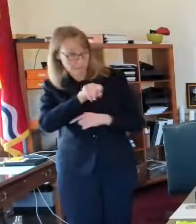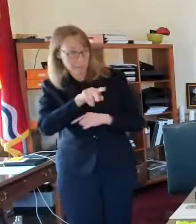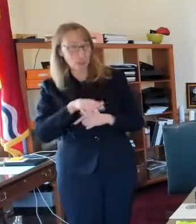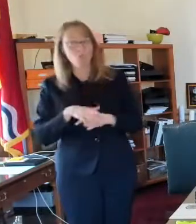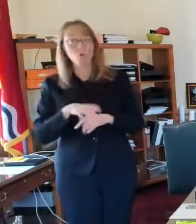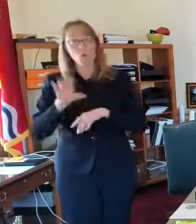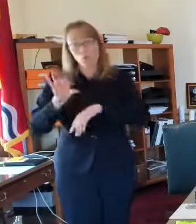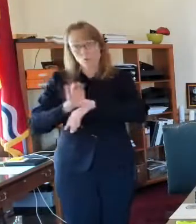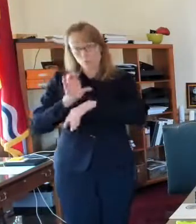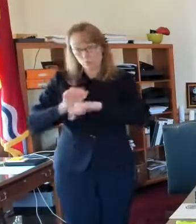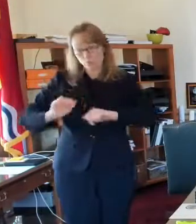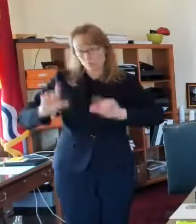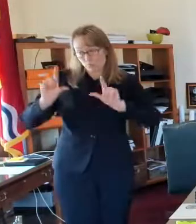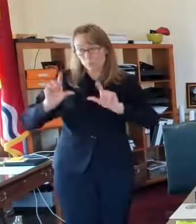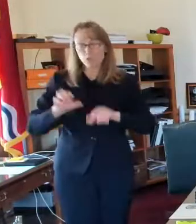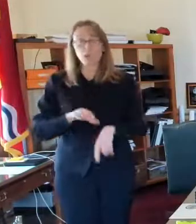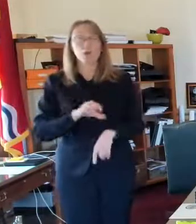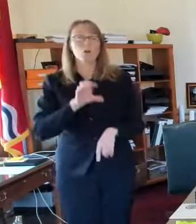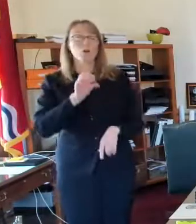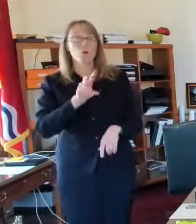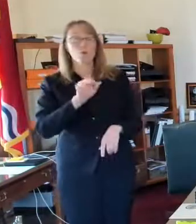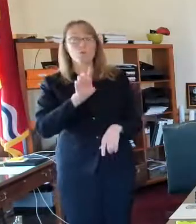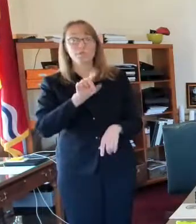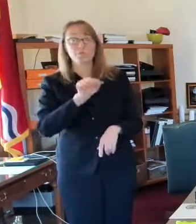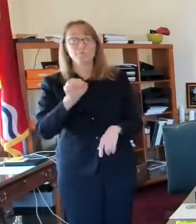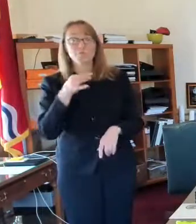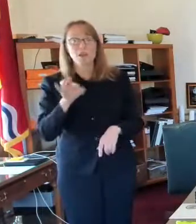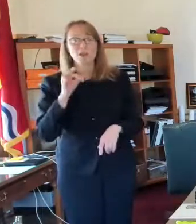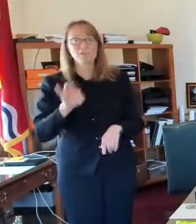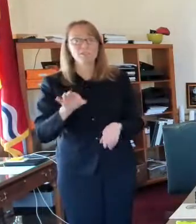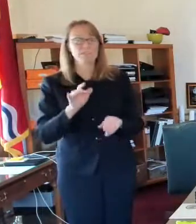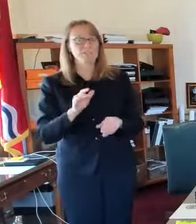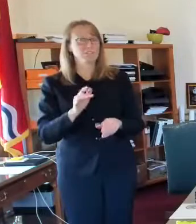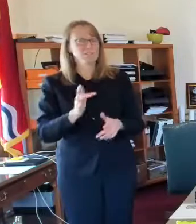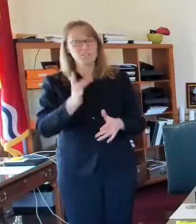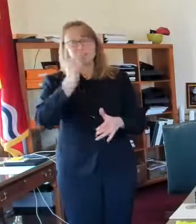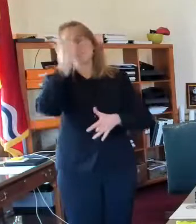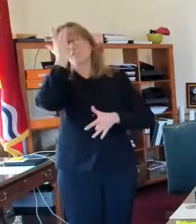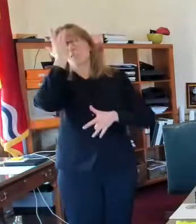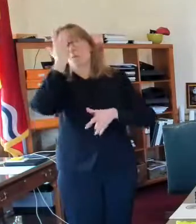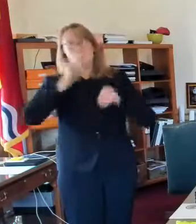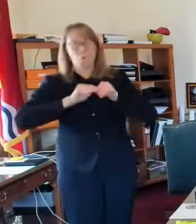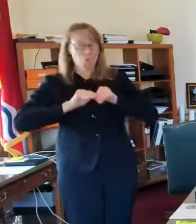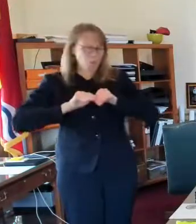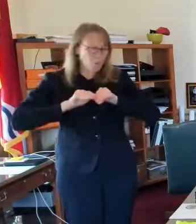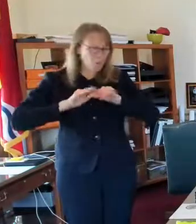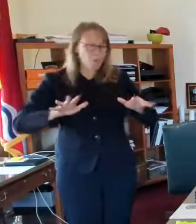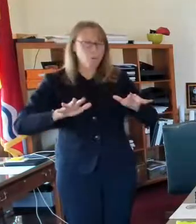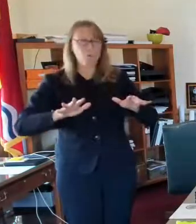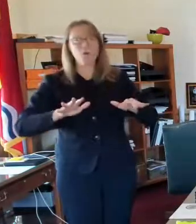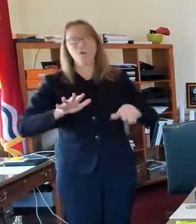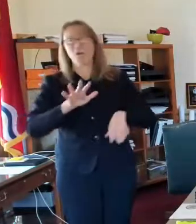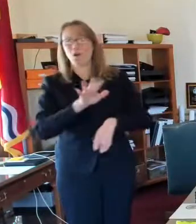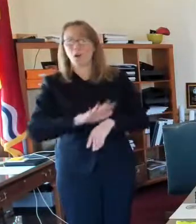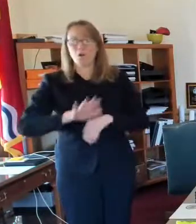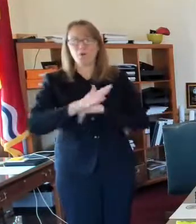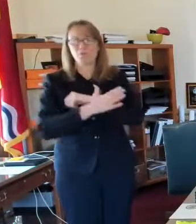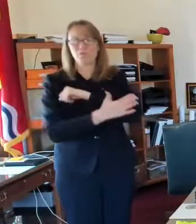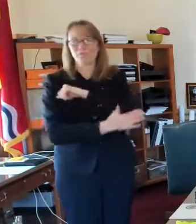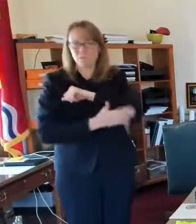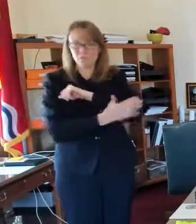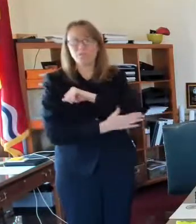raging across our country. The new cases are increasing at a very fast rate across our